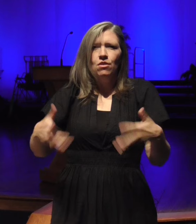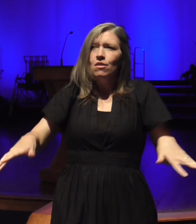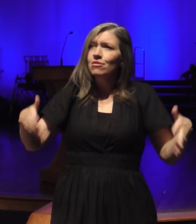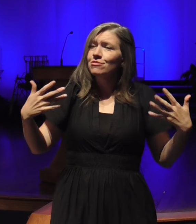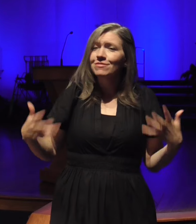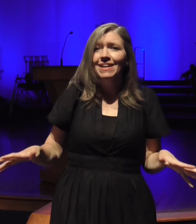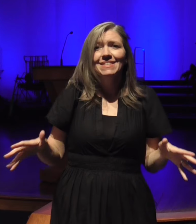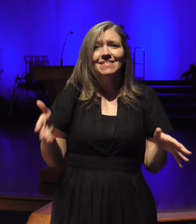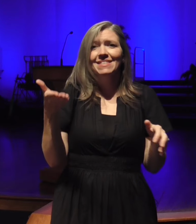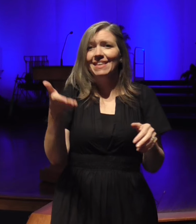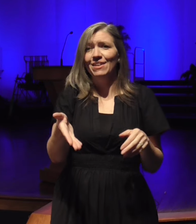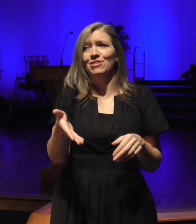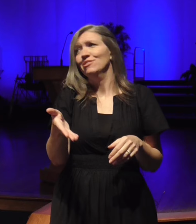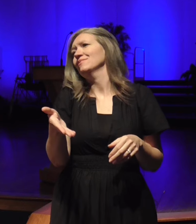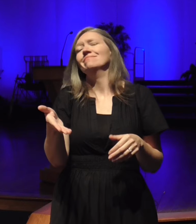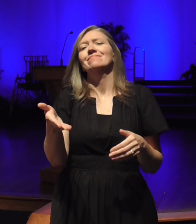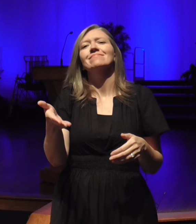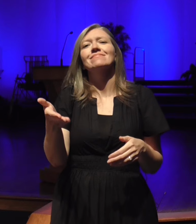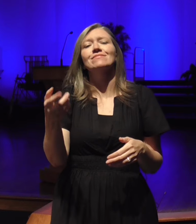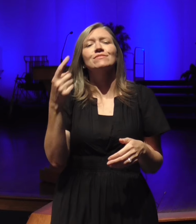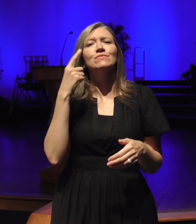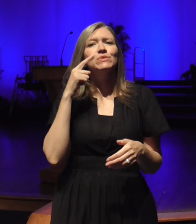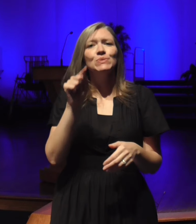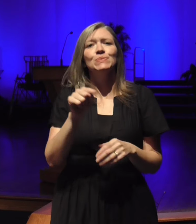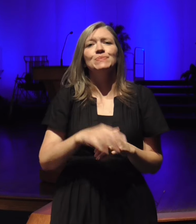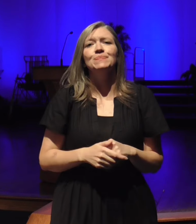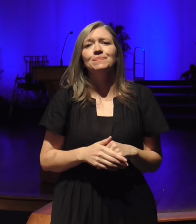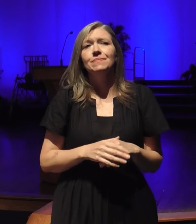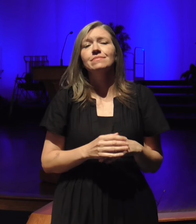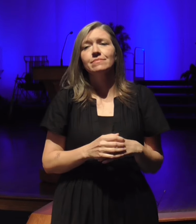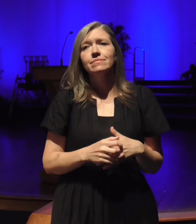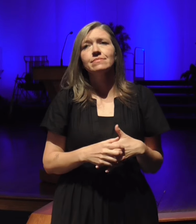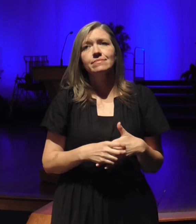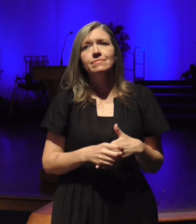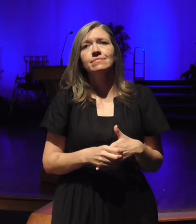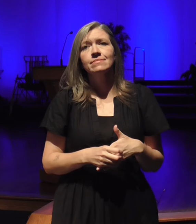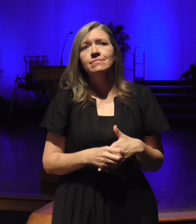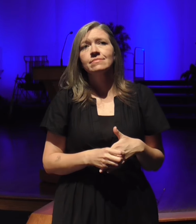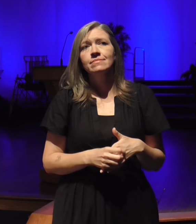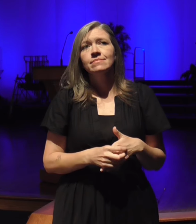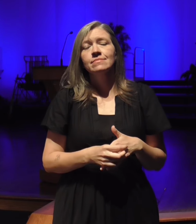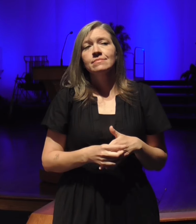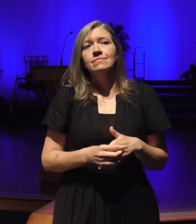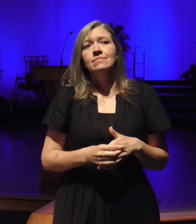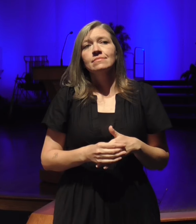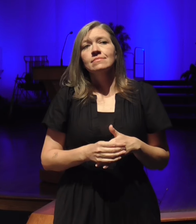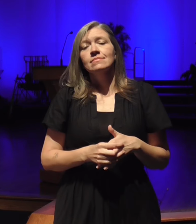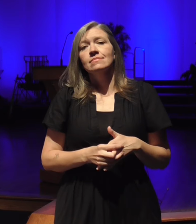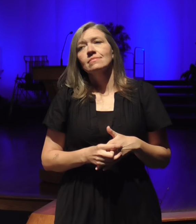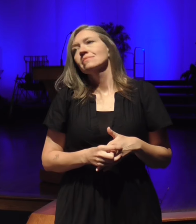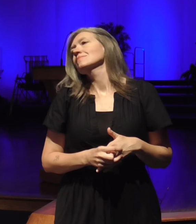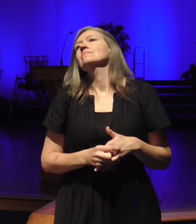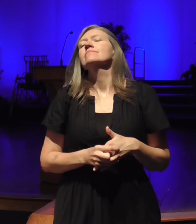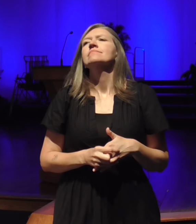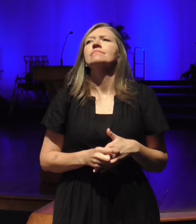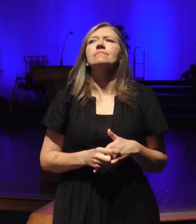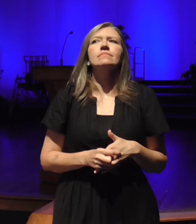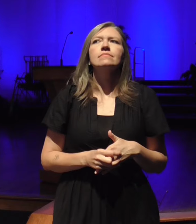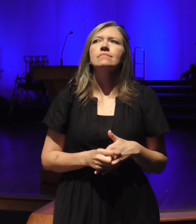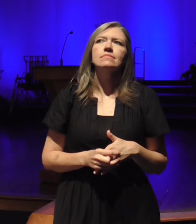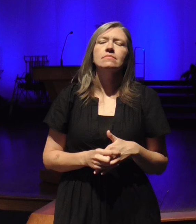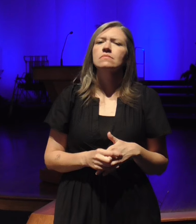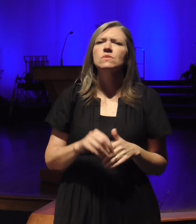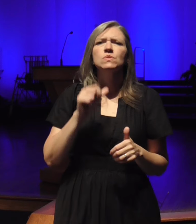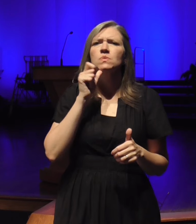never needed controlling or clinging to in the first place. It was already going to be there